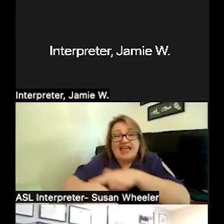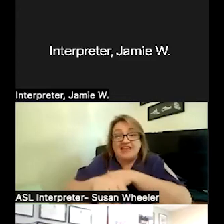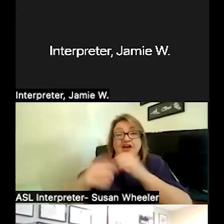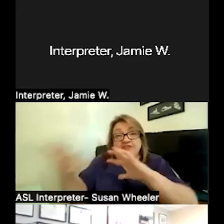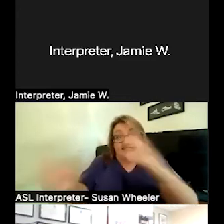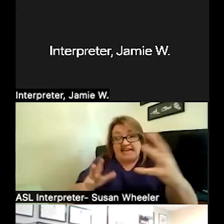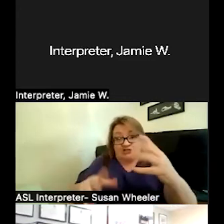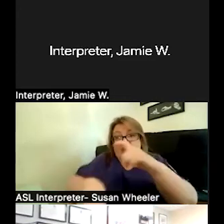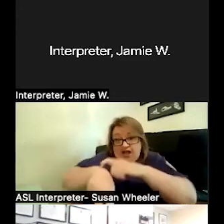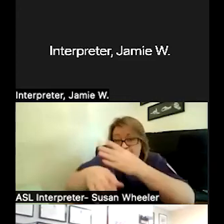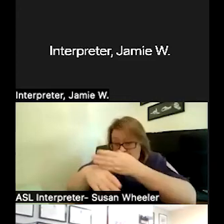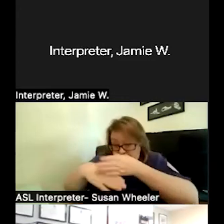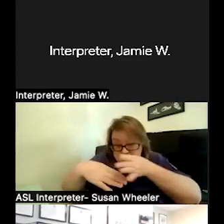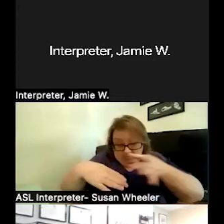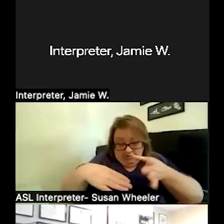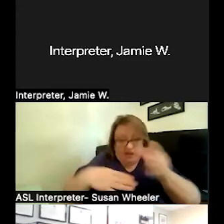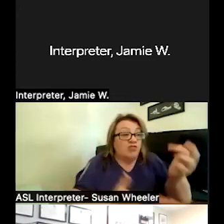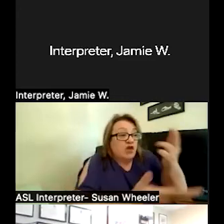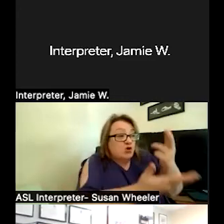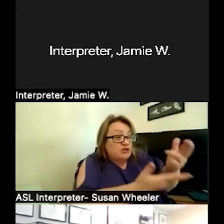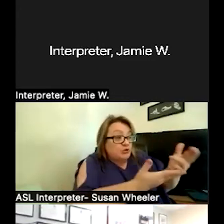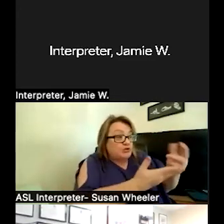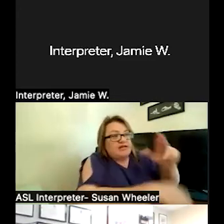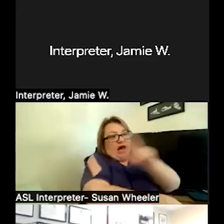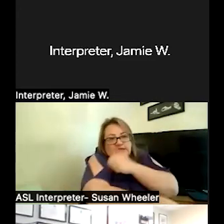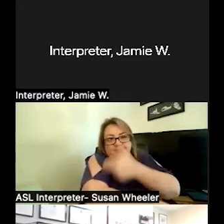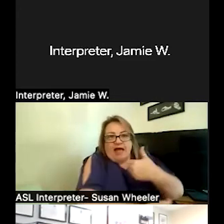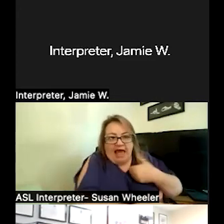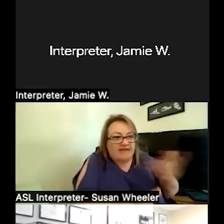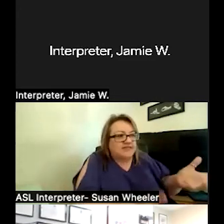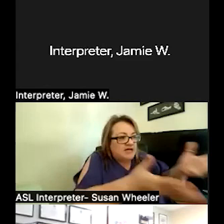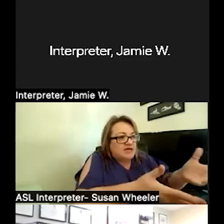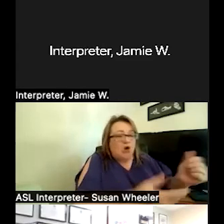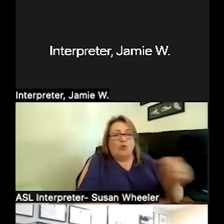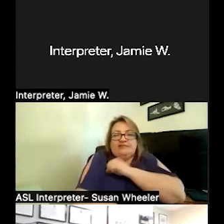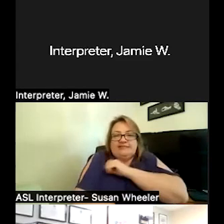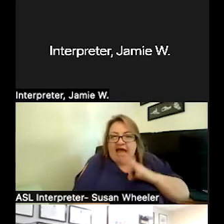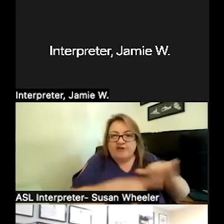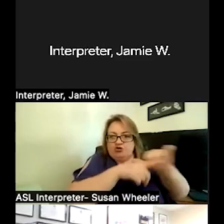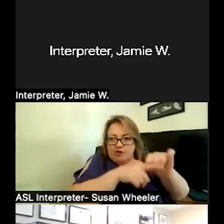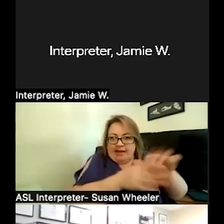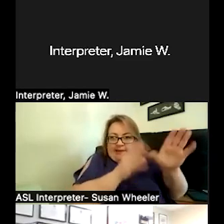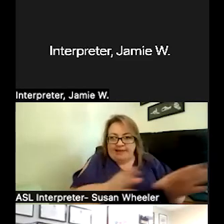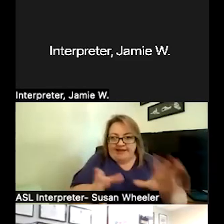the resources of all those assets the hospital has, both staff, training, planning,